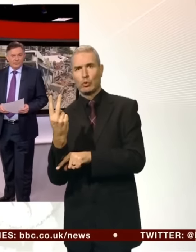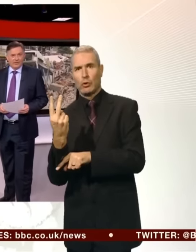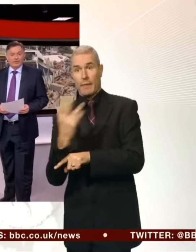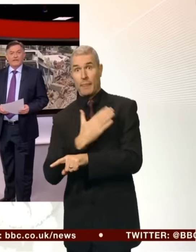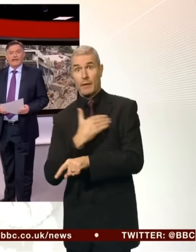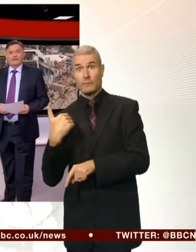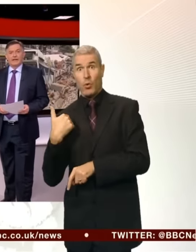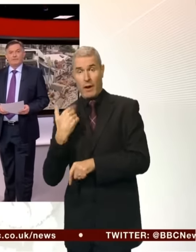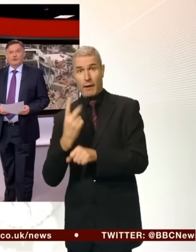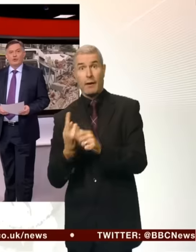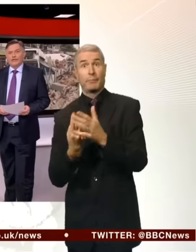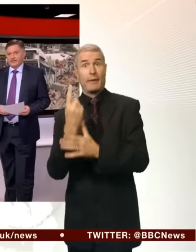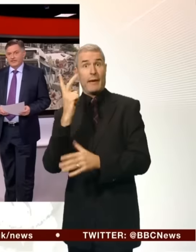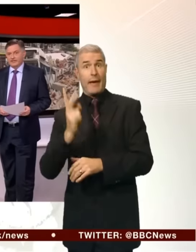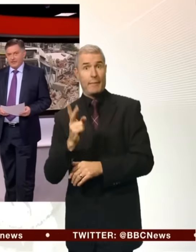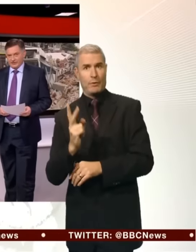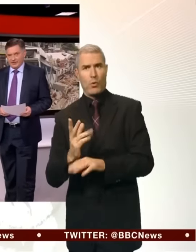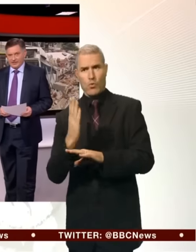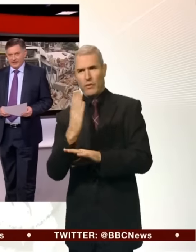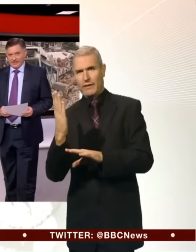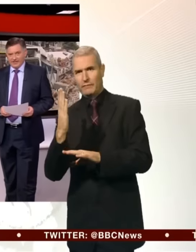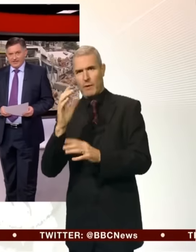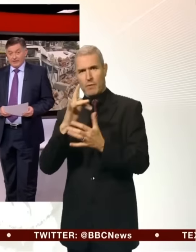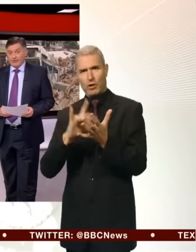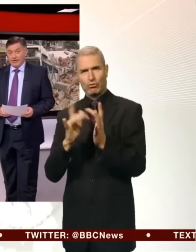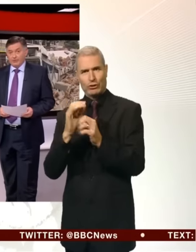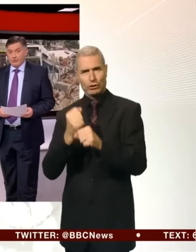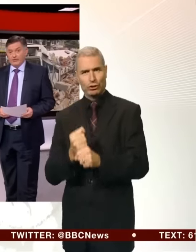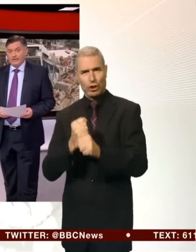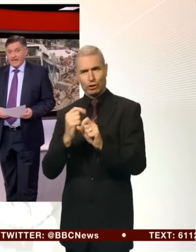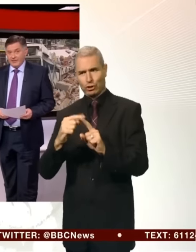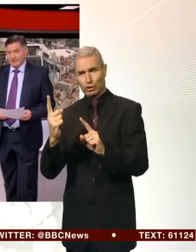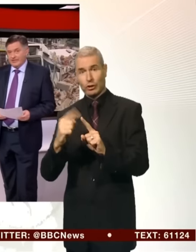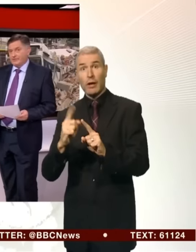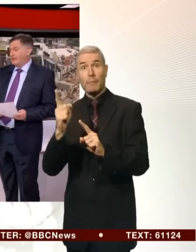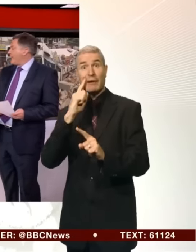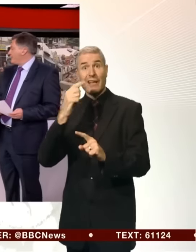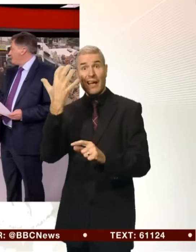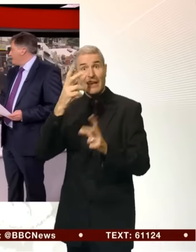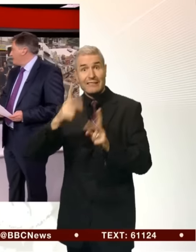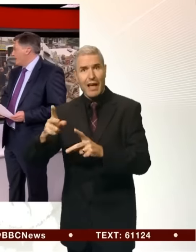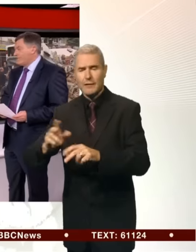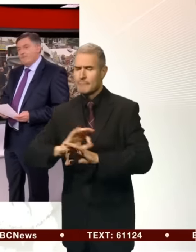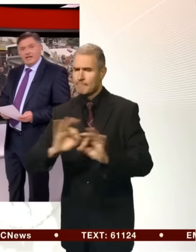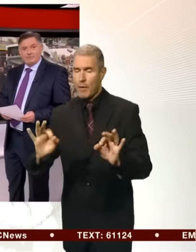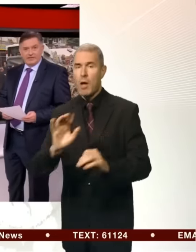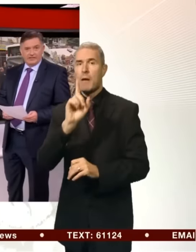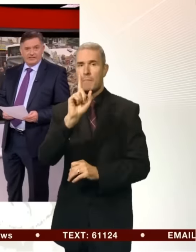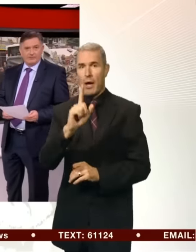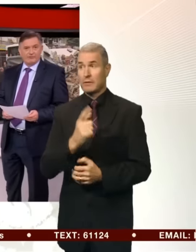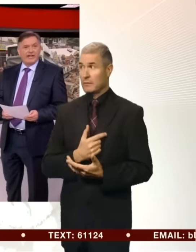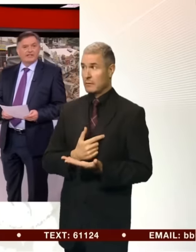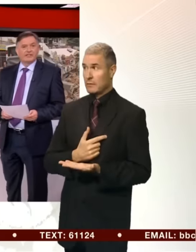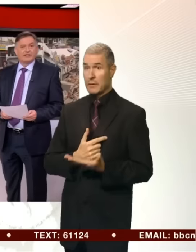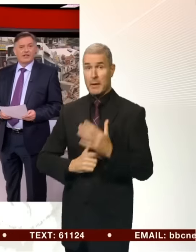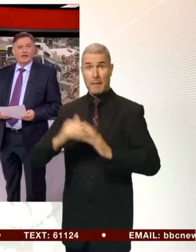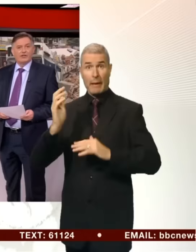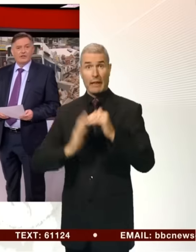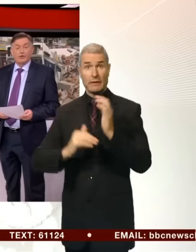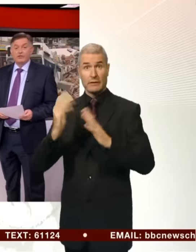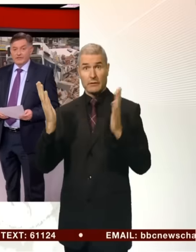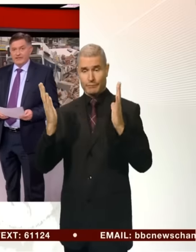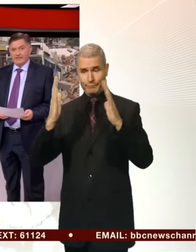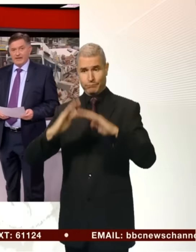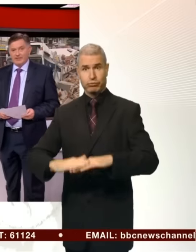o'clock this morning, UK time, northeast of Christchurch. There are no reports of casualties, but as you can see, many buildings have been razed to the